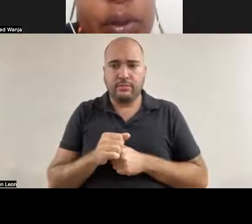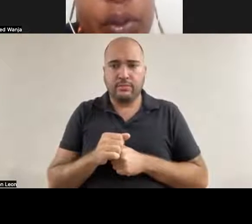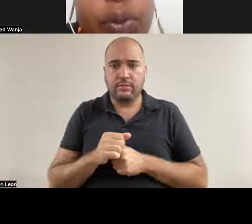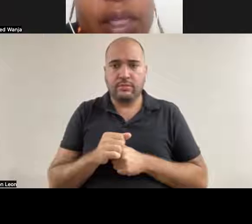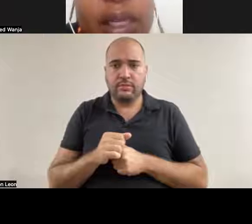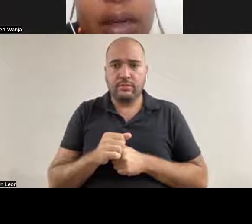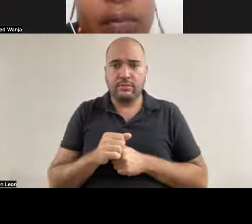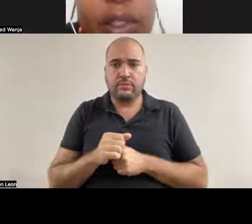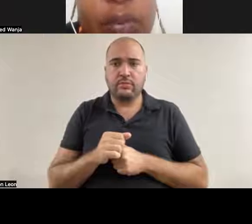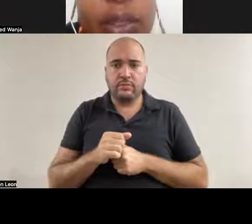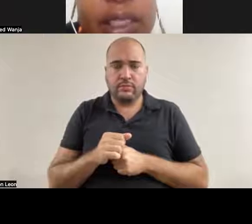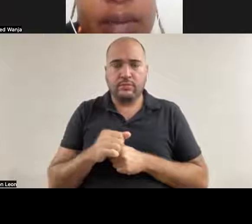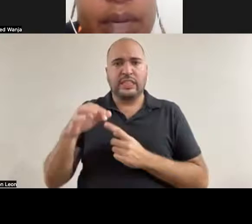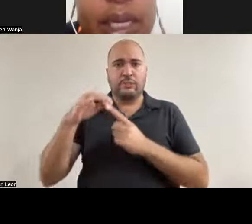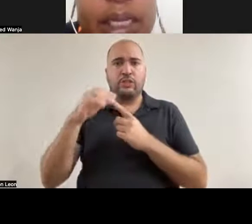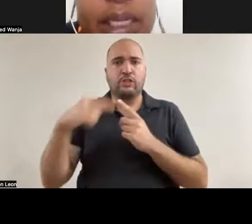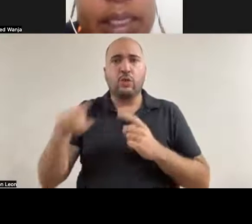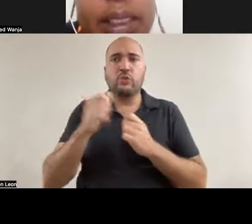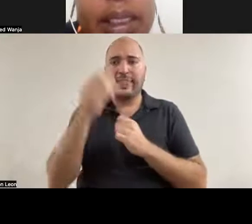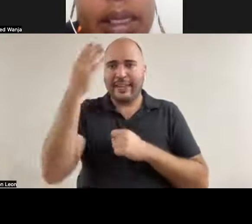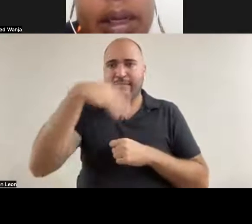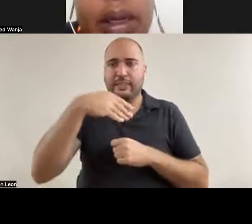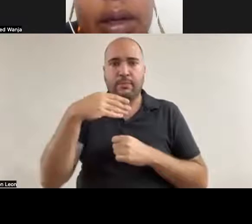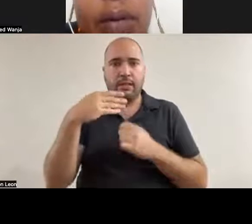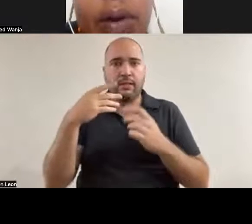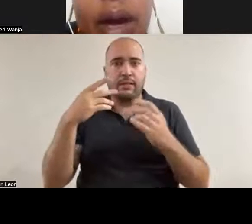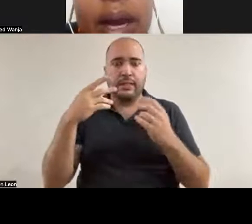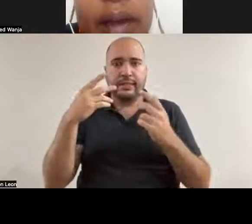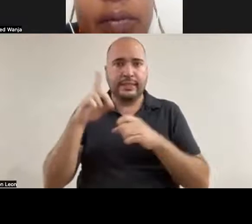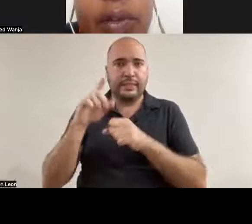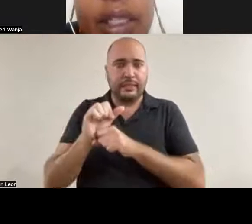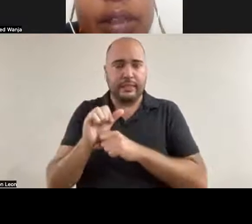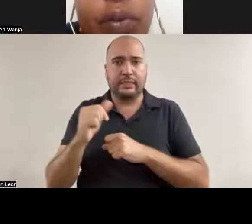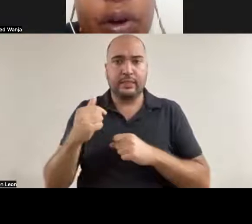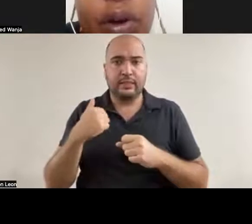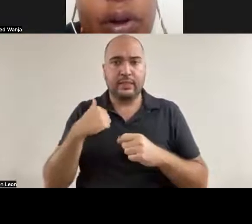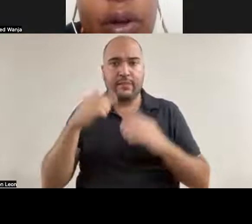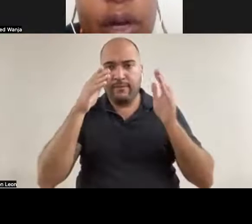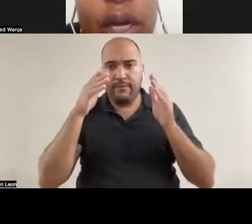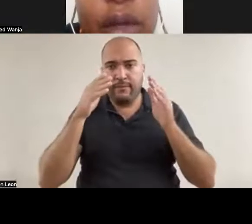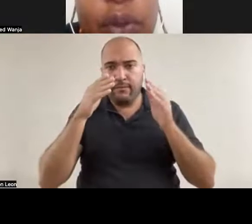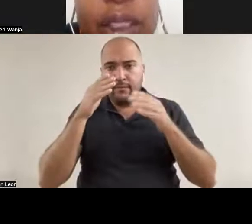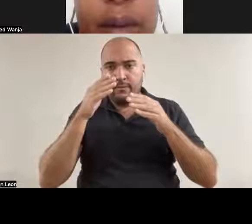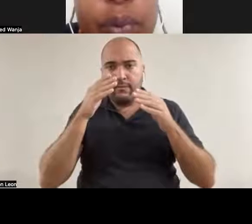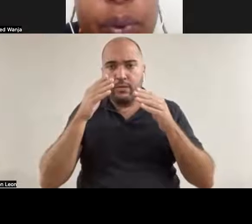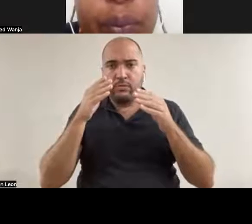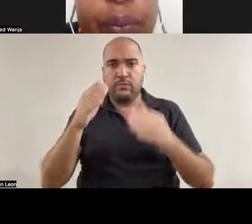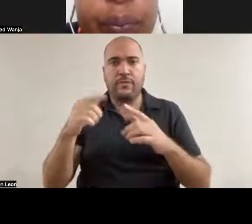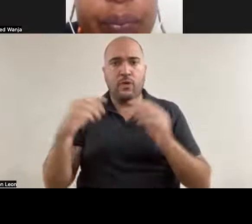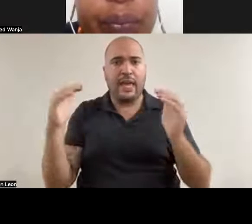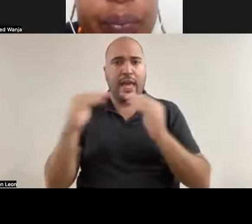especially those with invisible disabilities. I advocate for